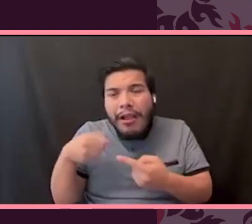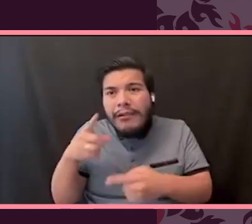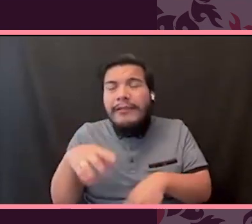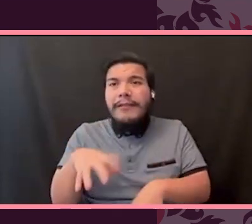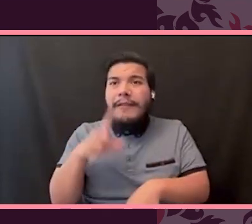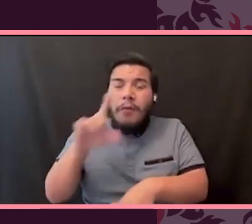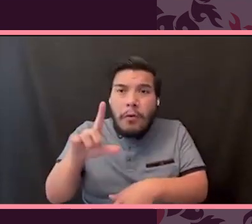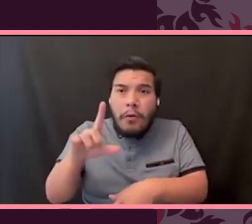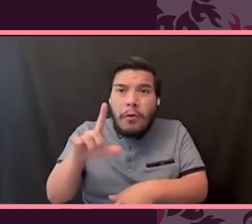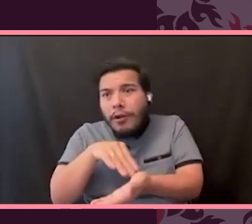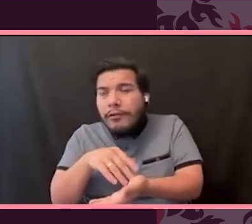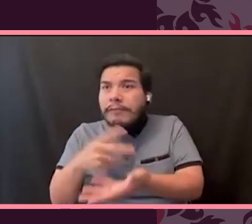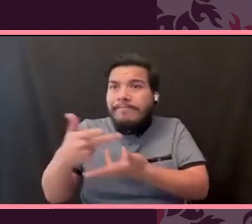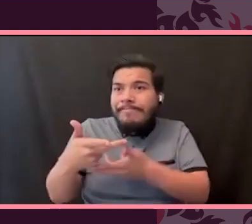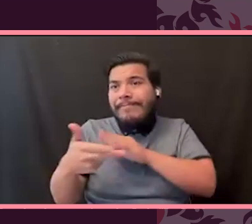crazy.